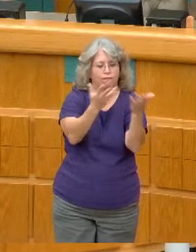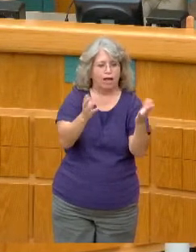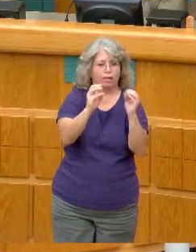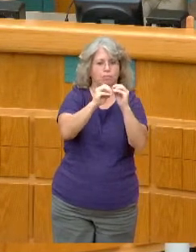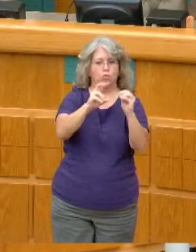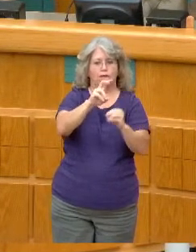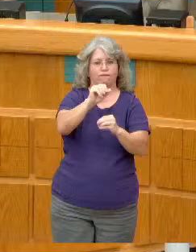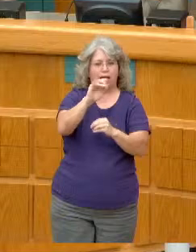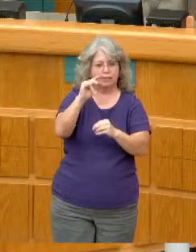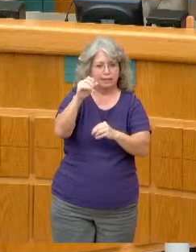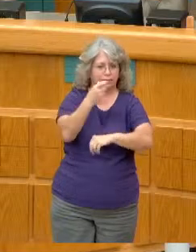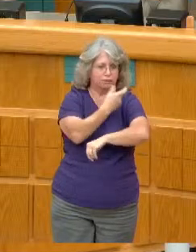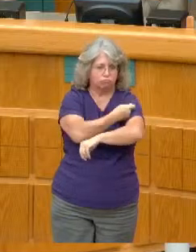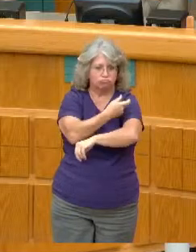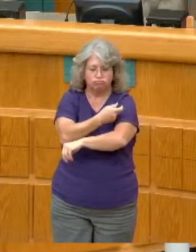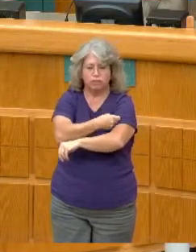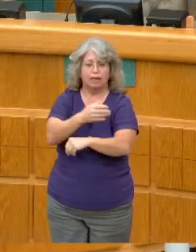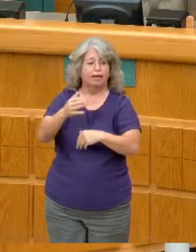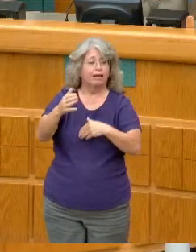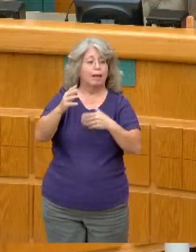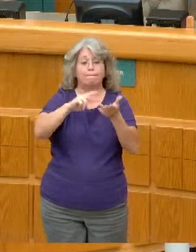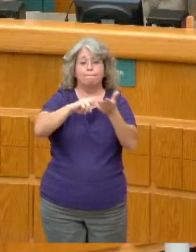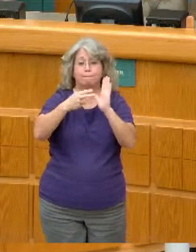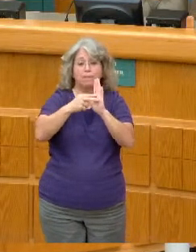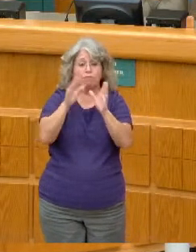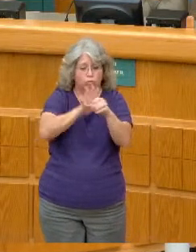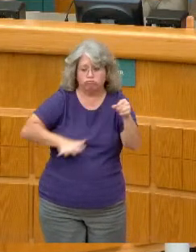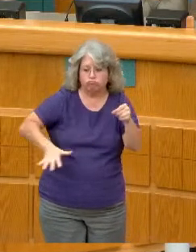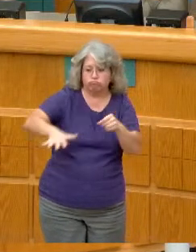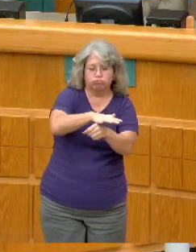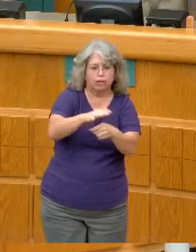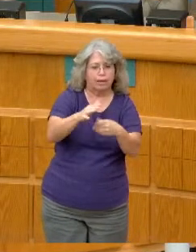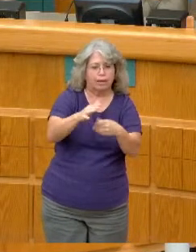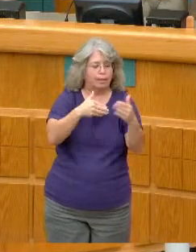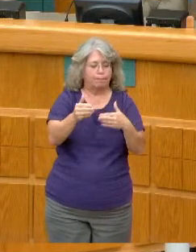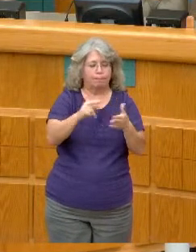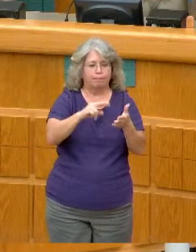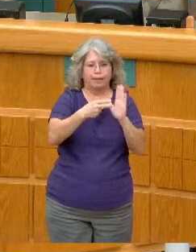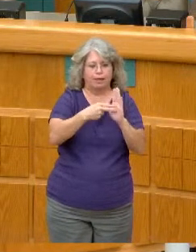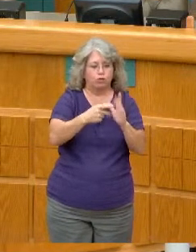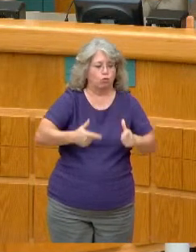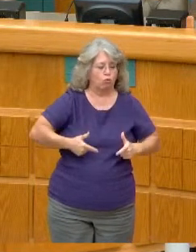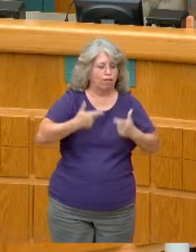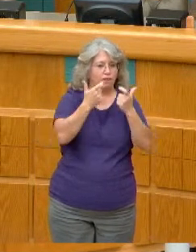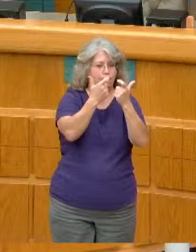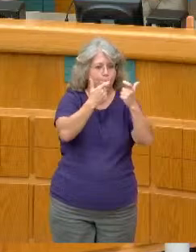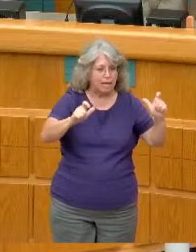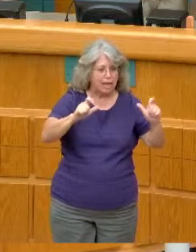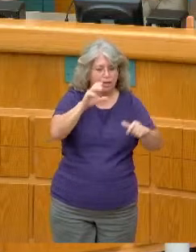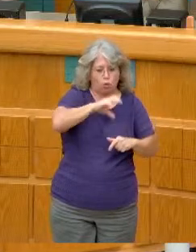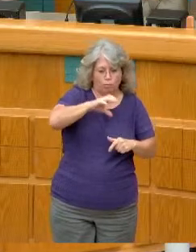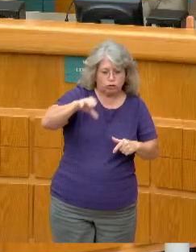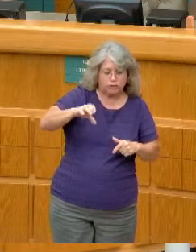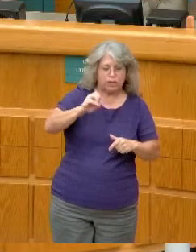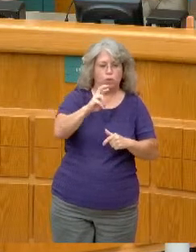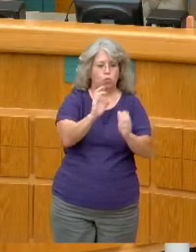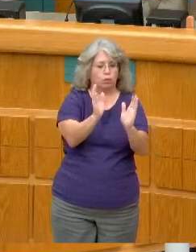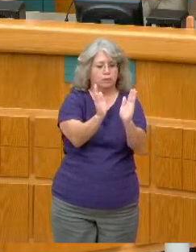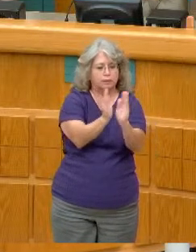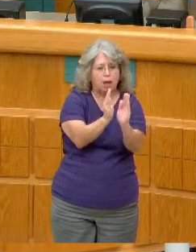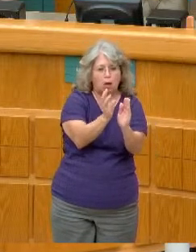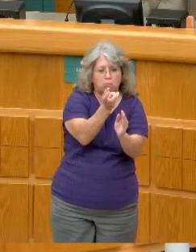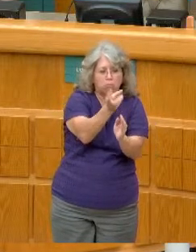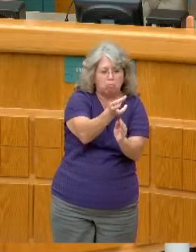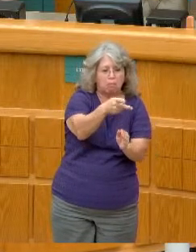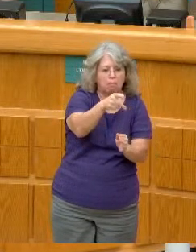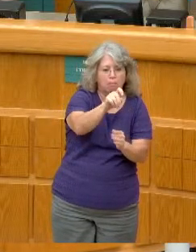Health Services, DSHS, to increase COVID-19 vaccination capacity for the jurisdiction, which is the entire Nueces